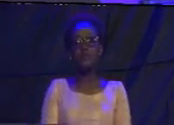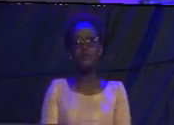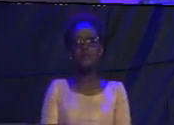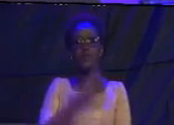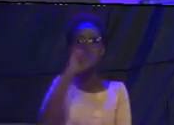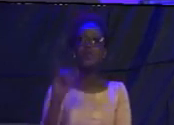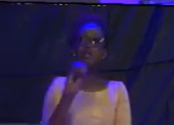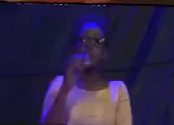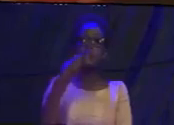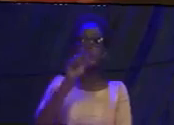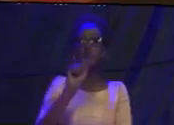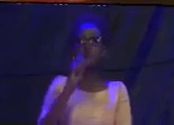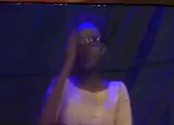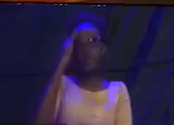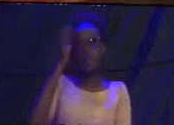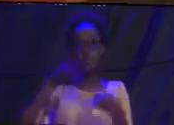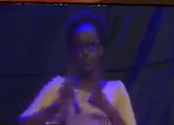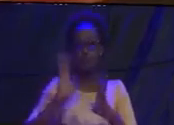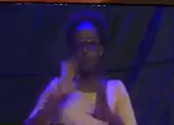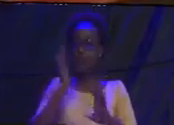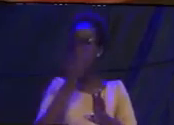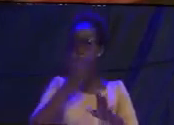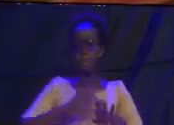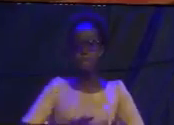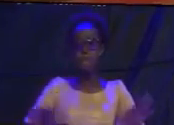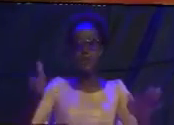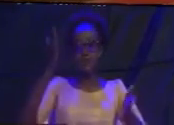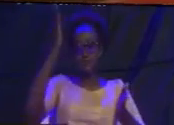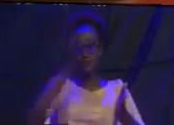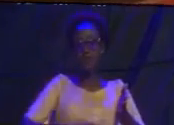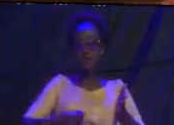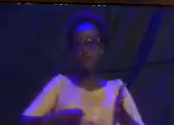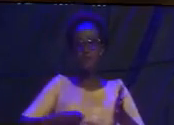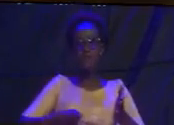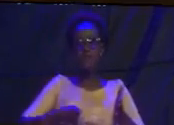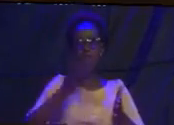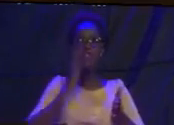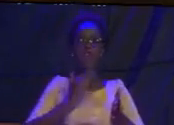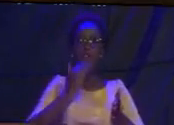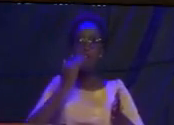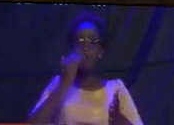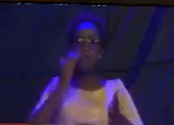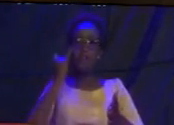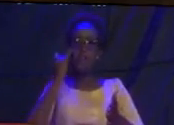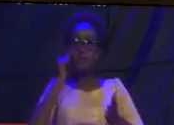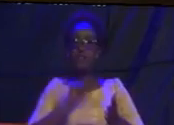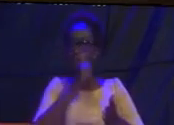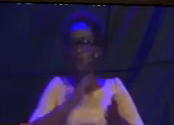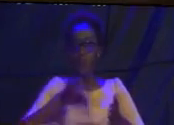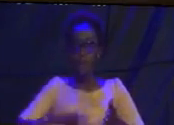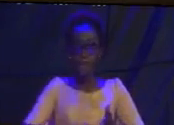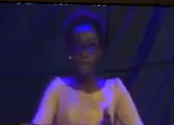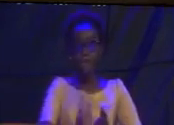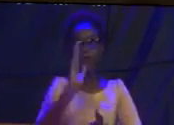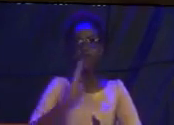Asi ukuninyanja yacitsemo kabiri Abisrayeli barambuka abanyegiputa bayirohamamo. He knows how the Red Sea was split